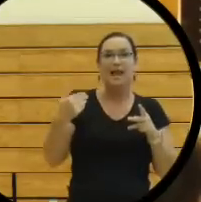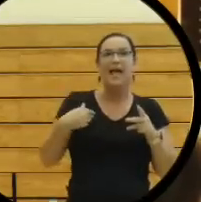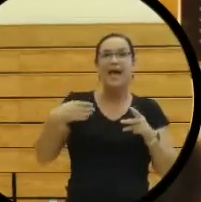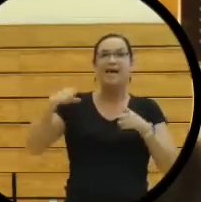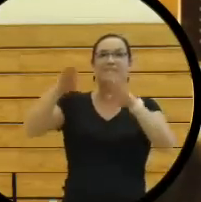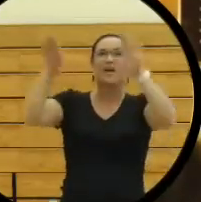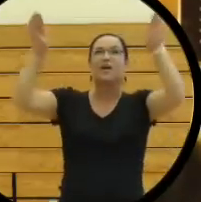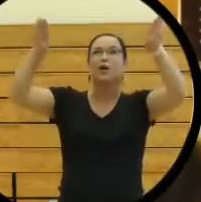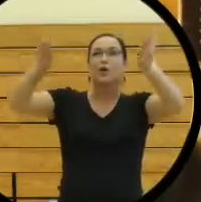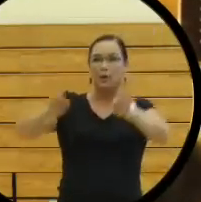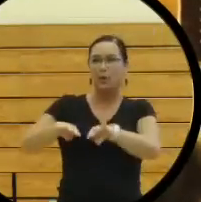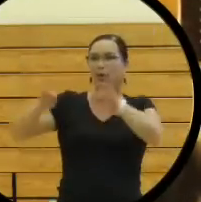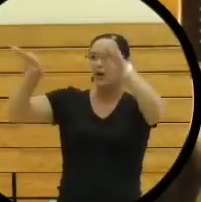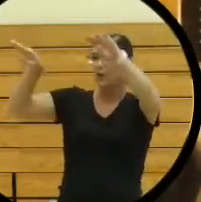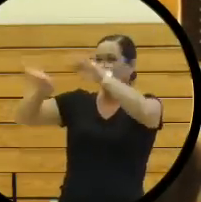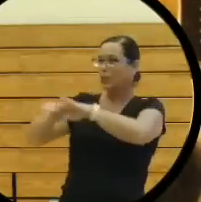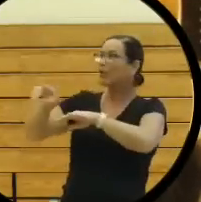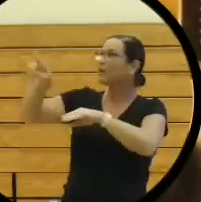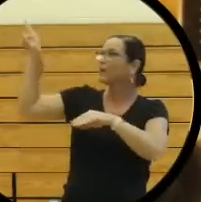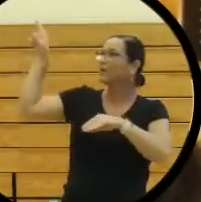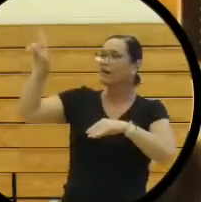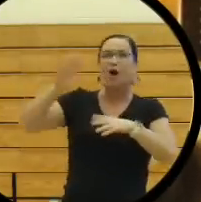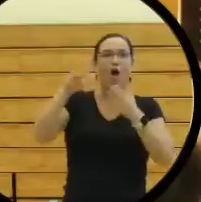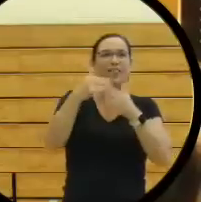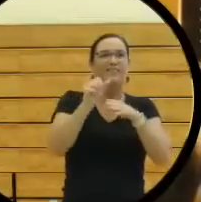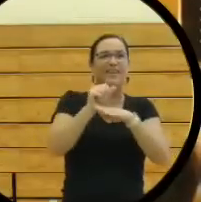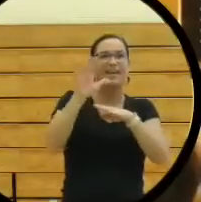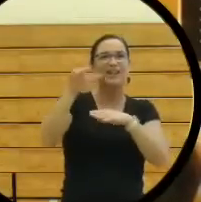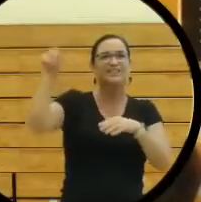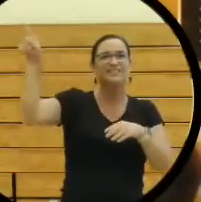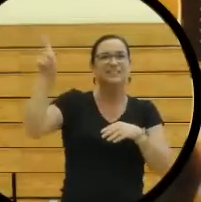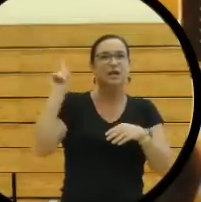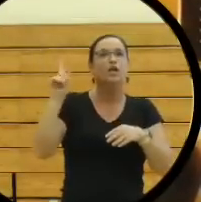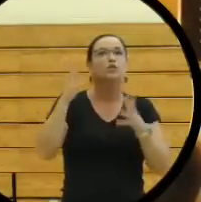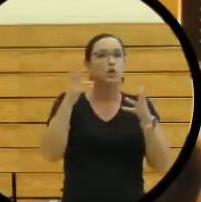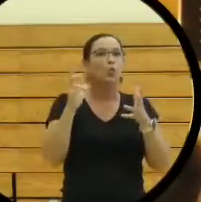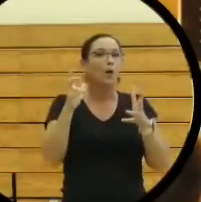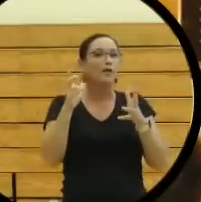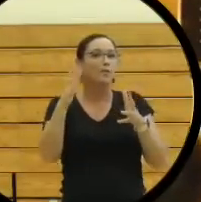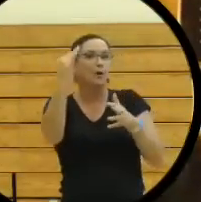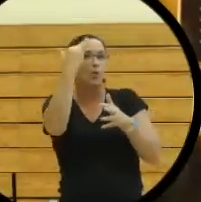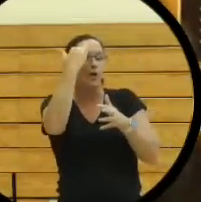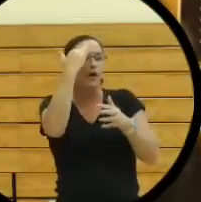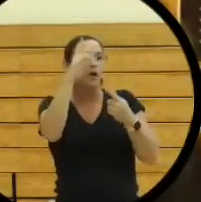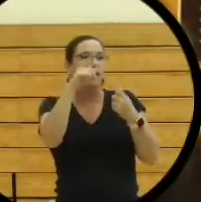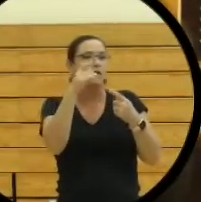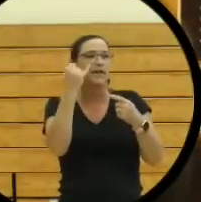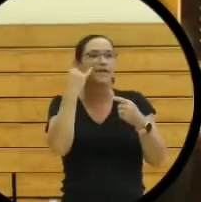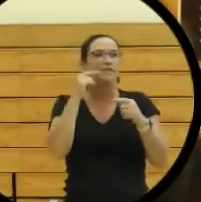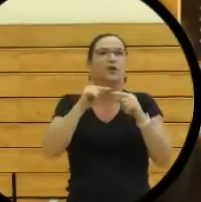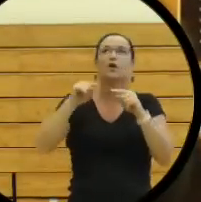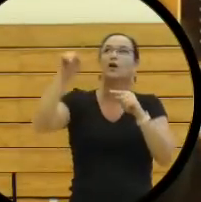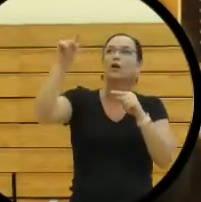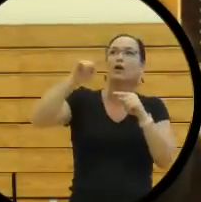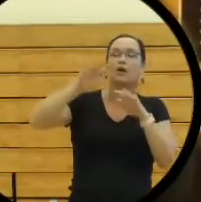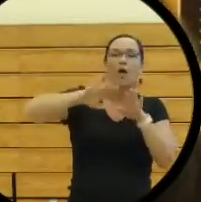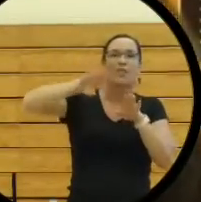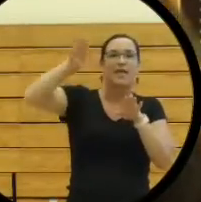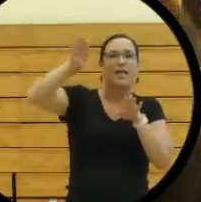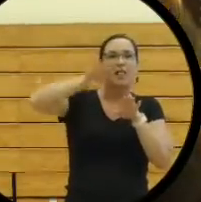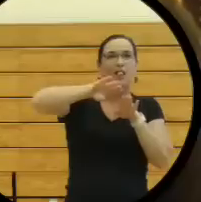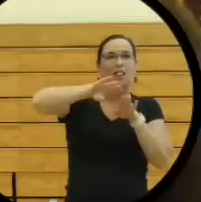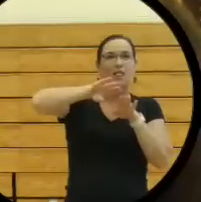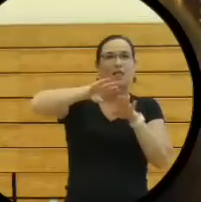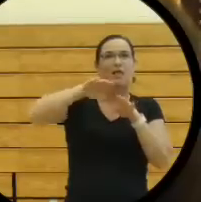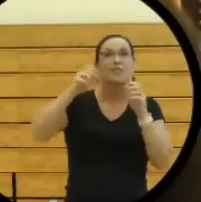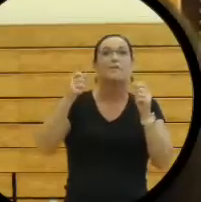walled valleys all around the Ninole Hills, right? So you definitely want to beware if you're near one of those valleys. And there's a fair amount of